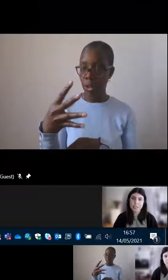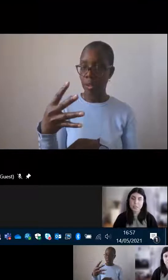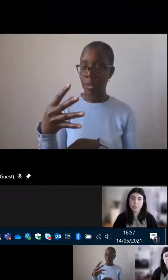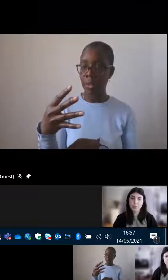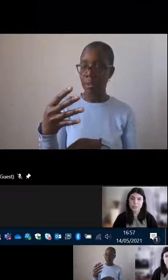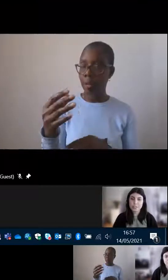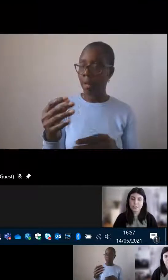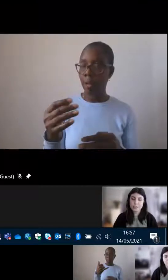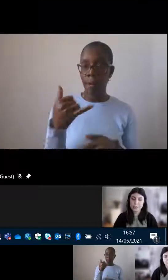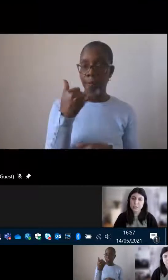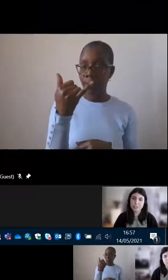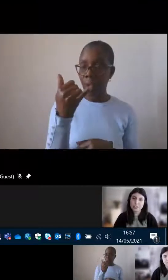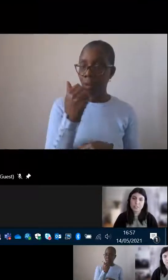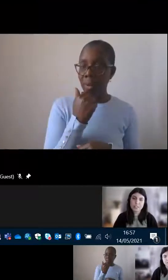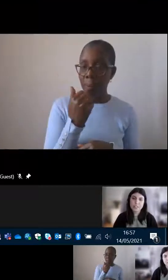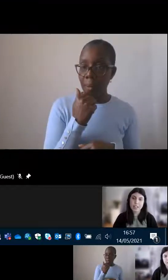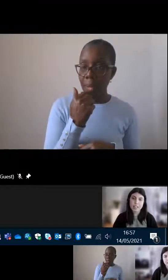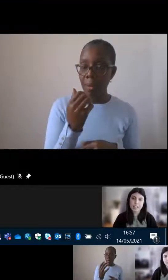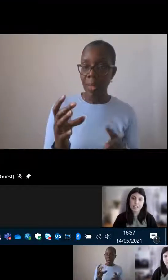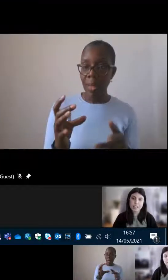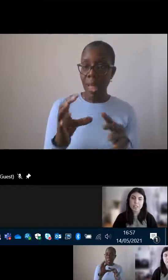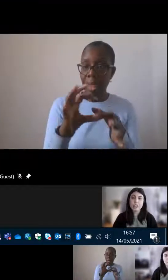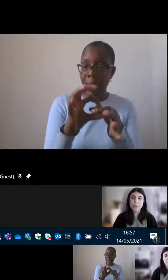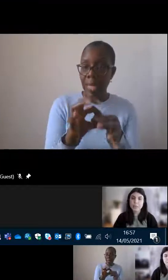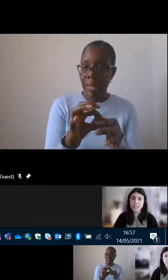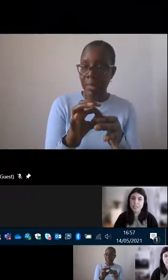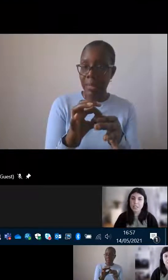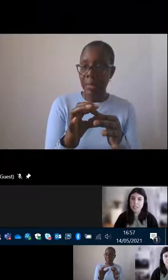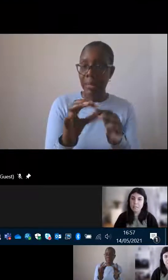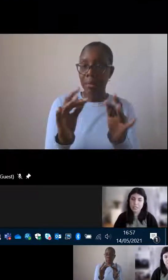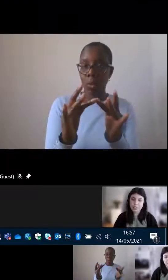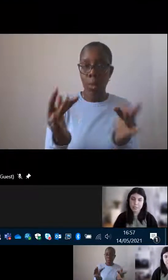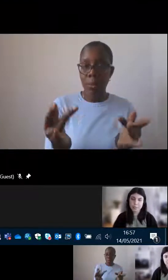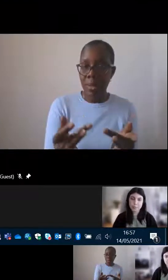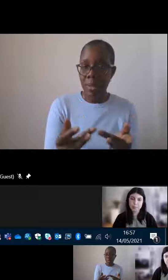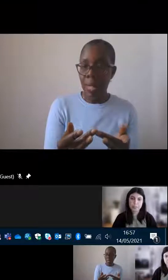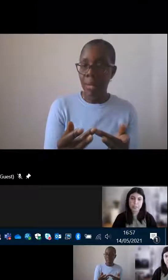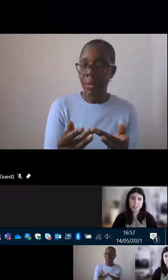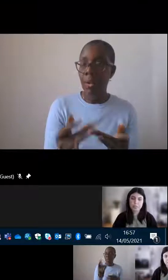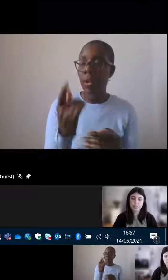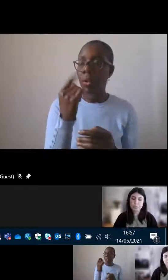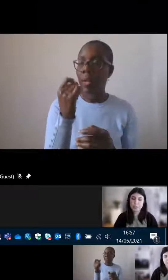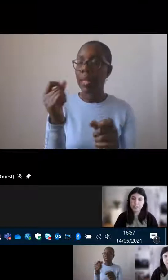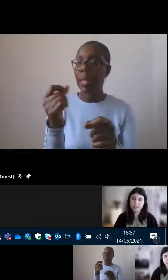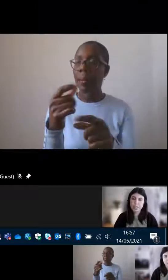links, and all of the information on the slides, you can email